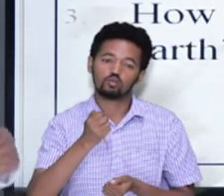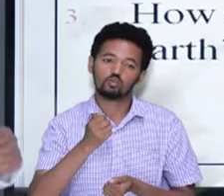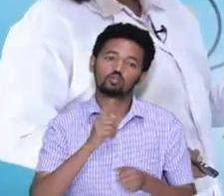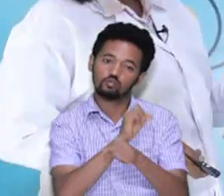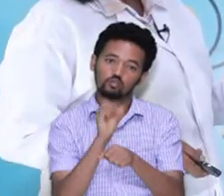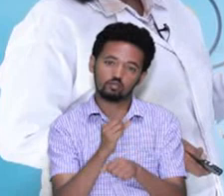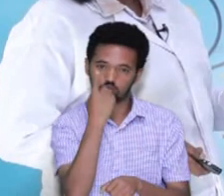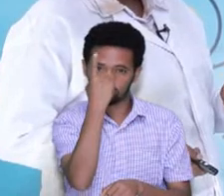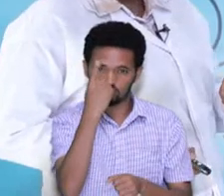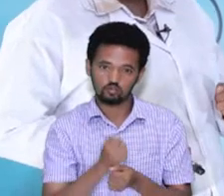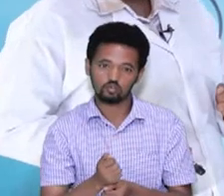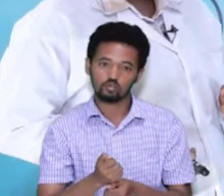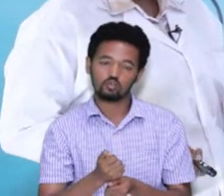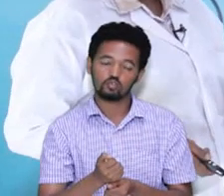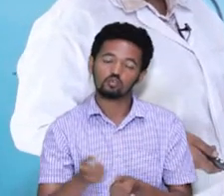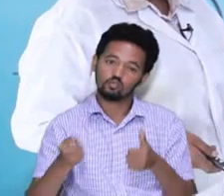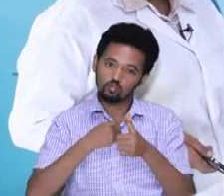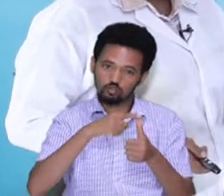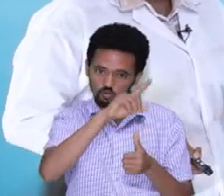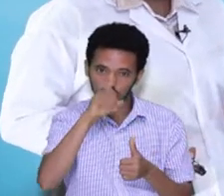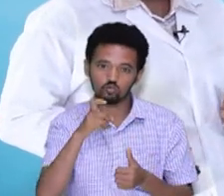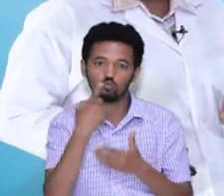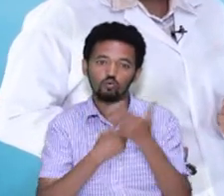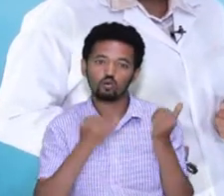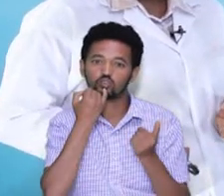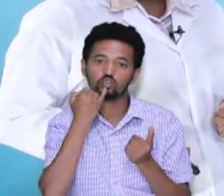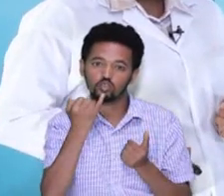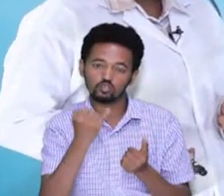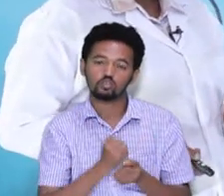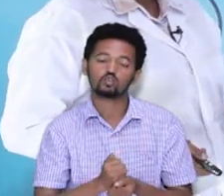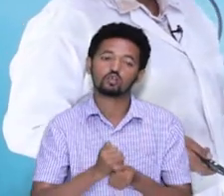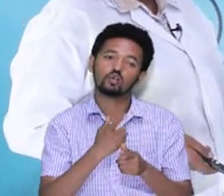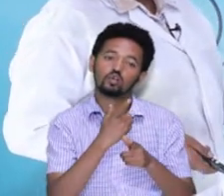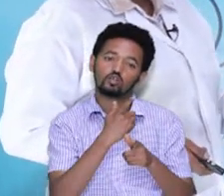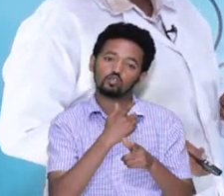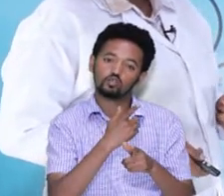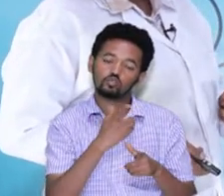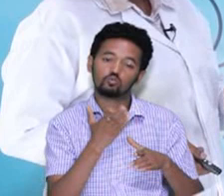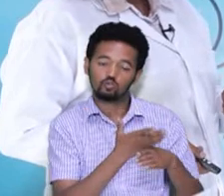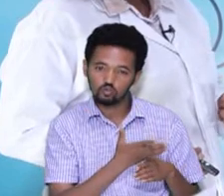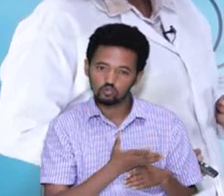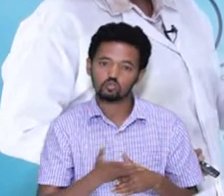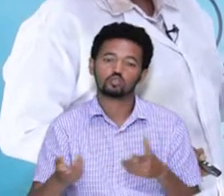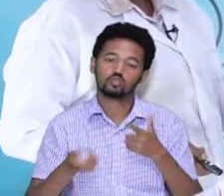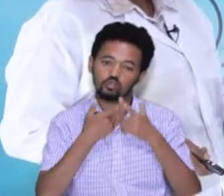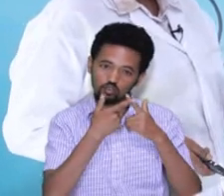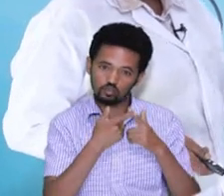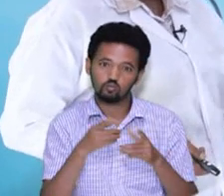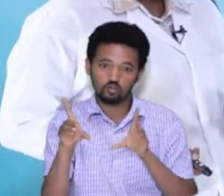Activity 2, the first question is, what is geology? Second, what